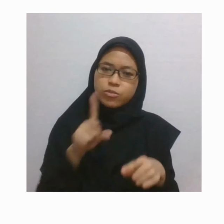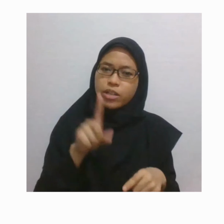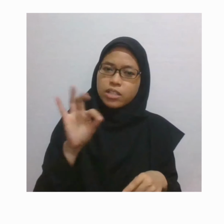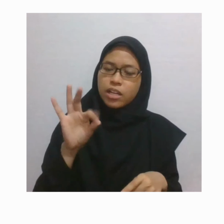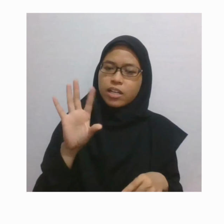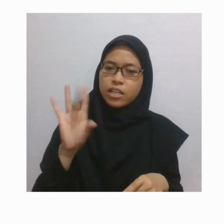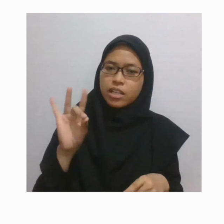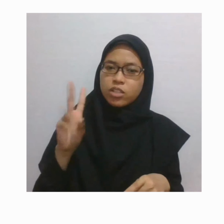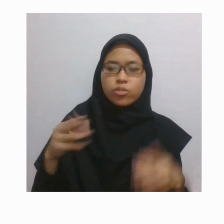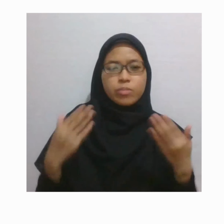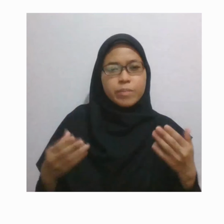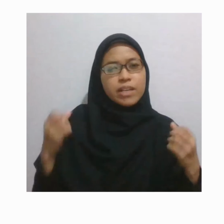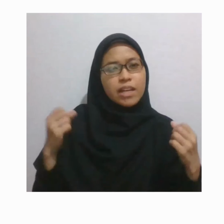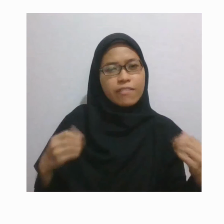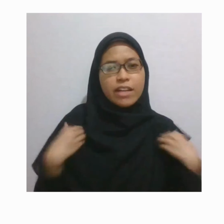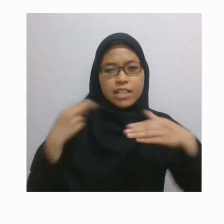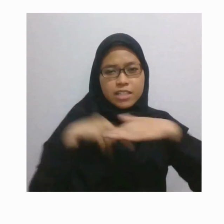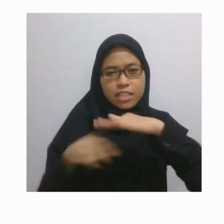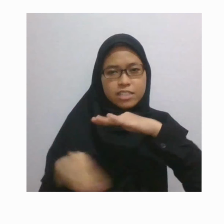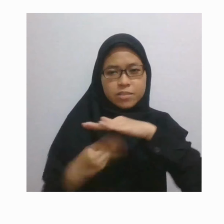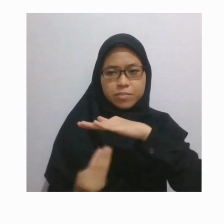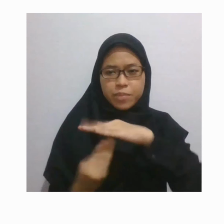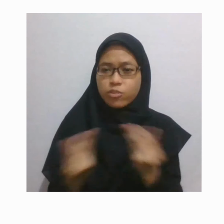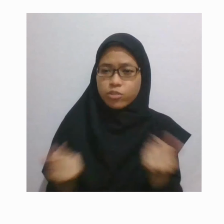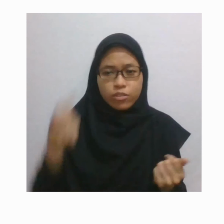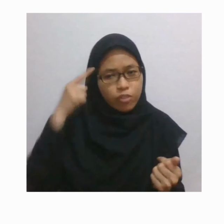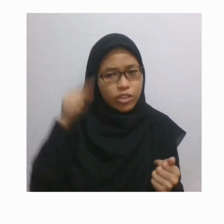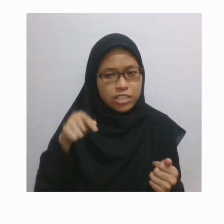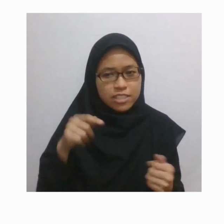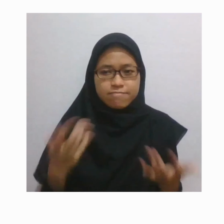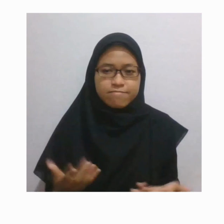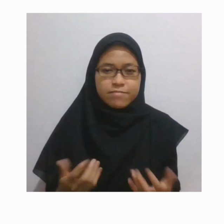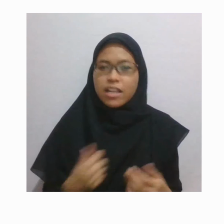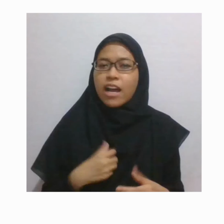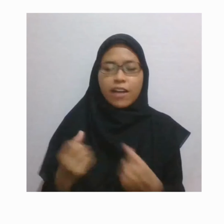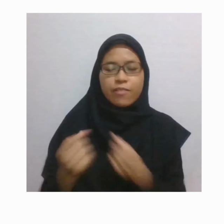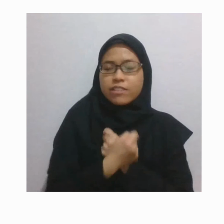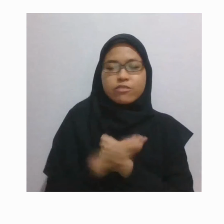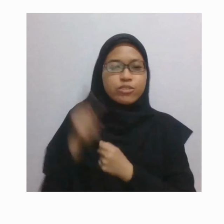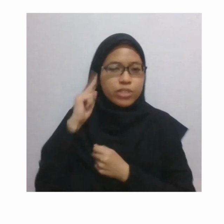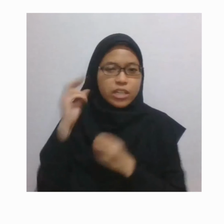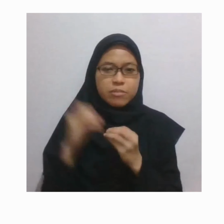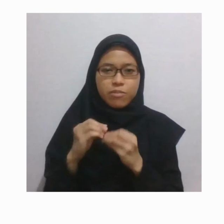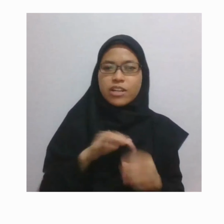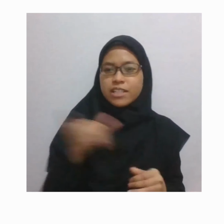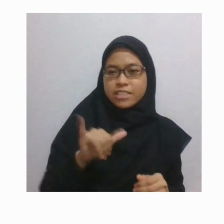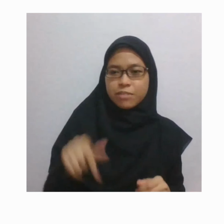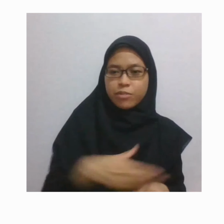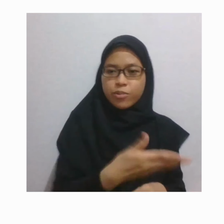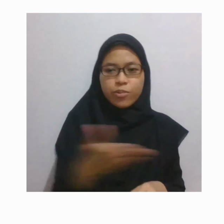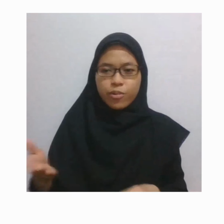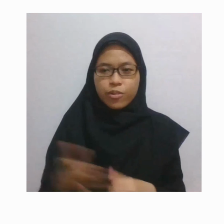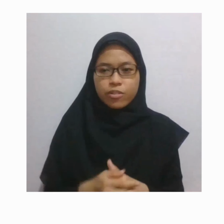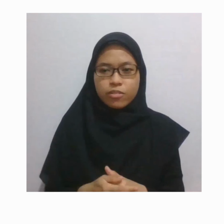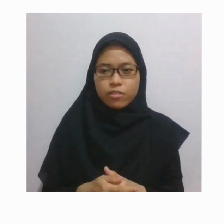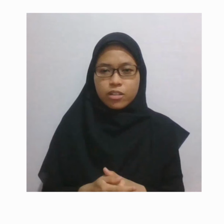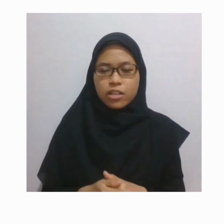this requirement, similar to what Singapore is considering? I would love to hear more, as I'm sure would all of you. So